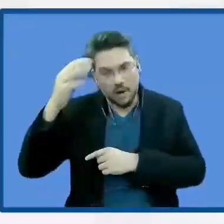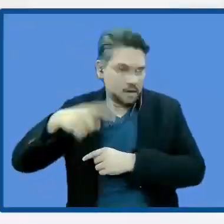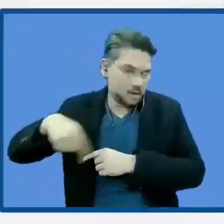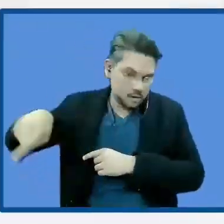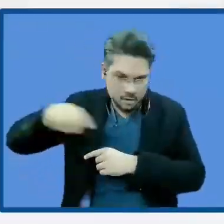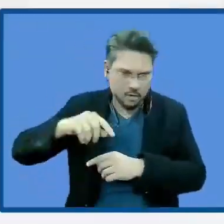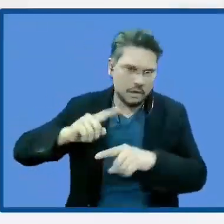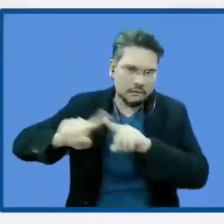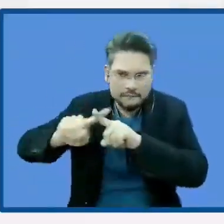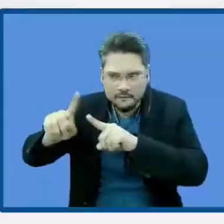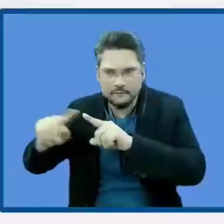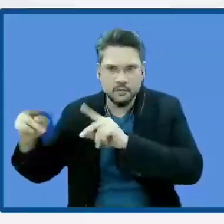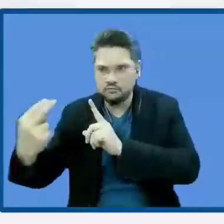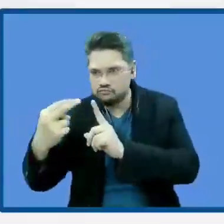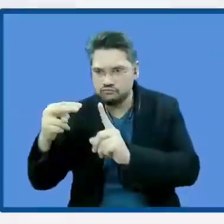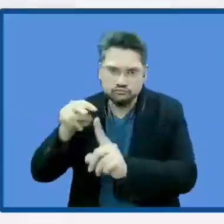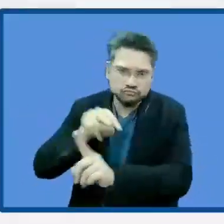we